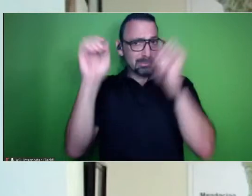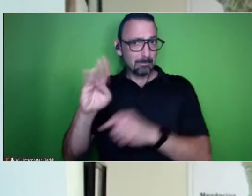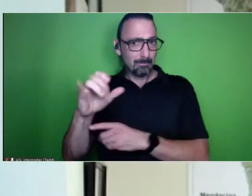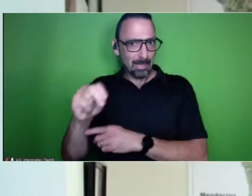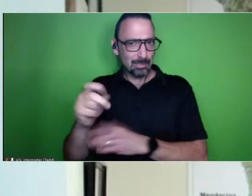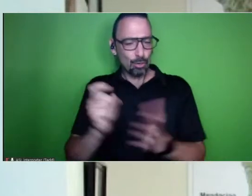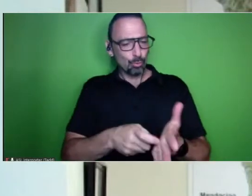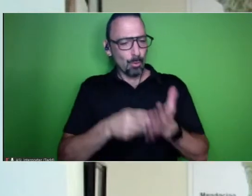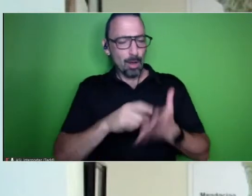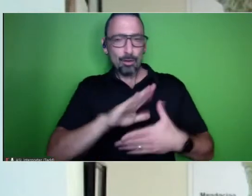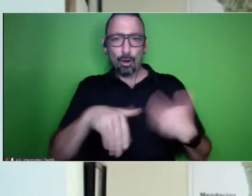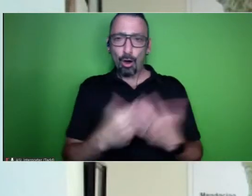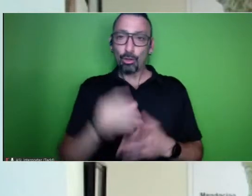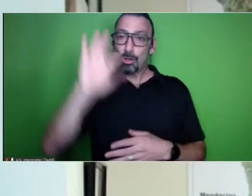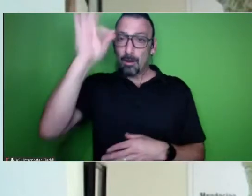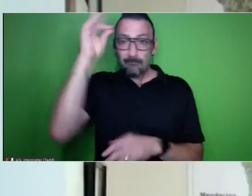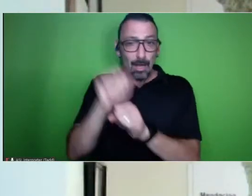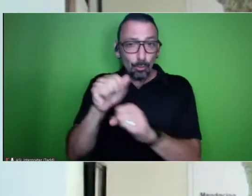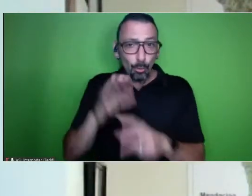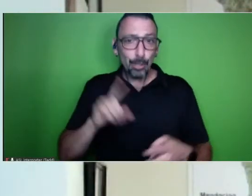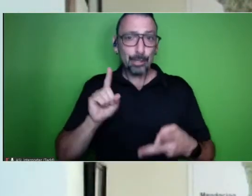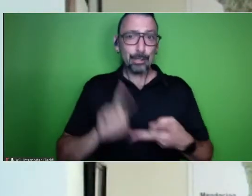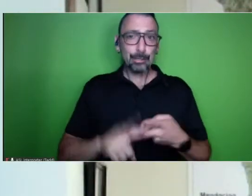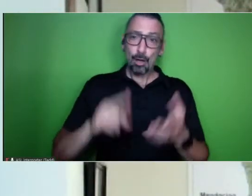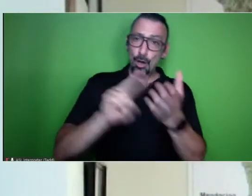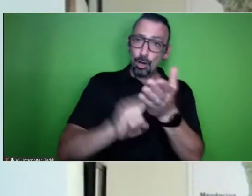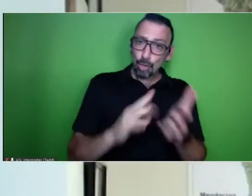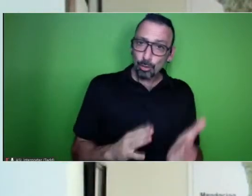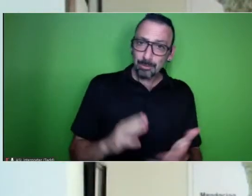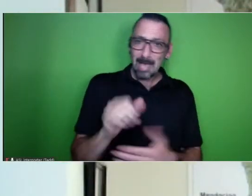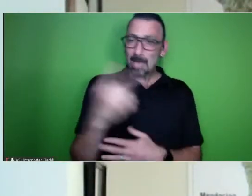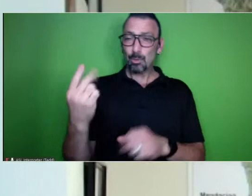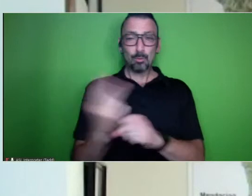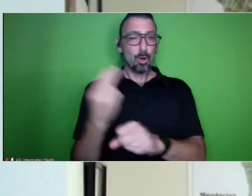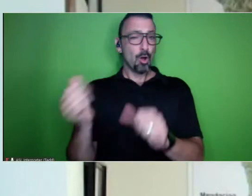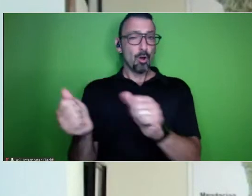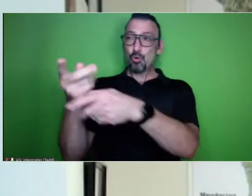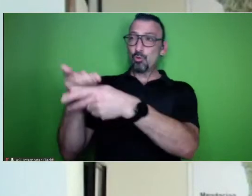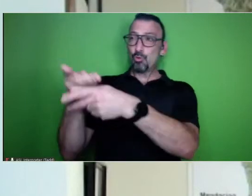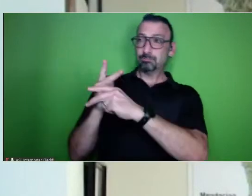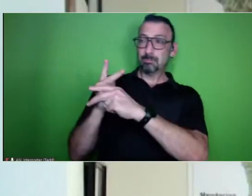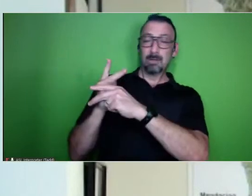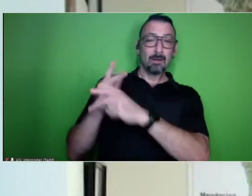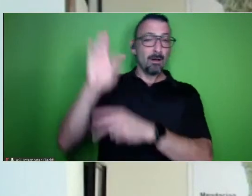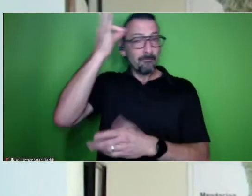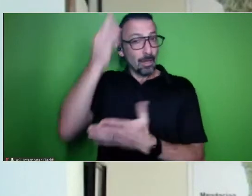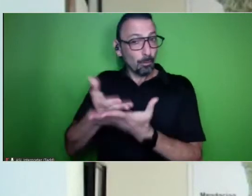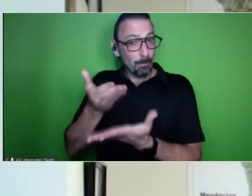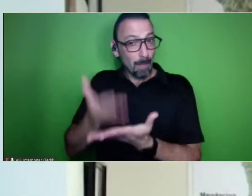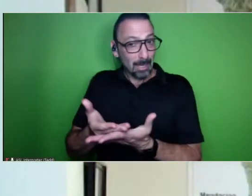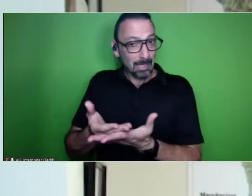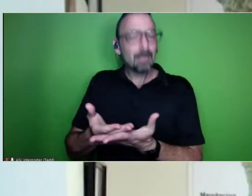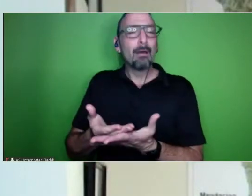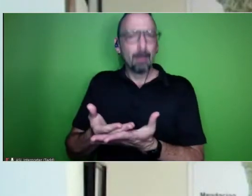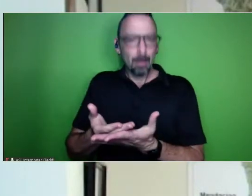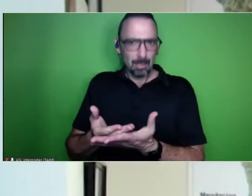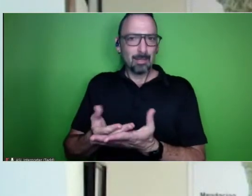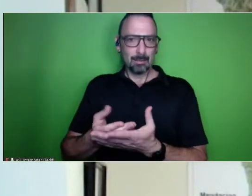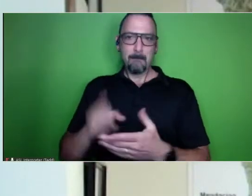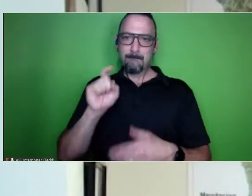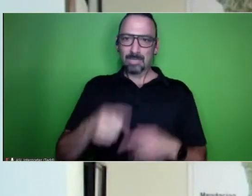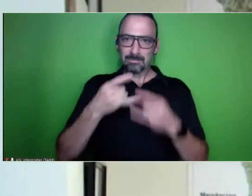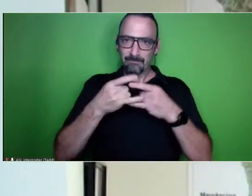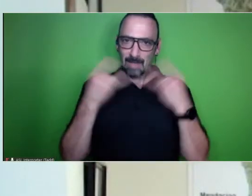federal workers, contractors, others receiving any federal dollars, as well as for all employers with over 100